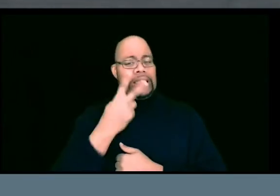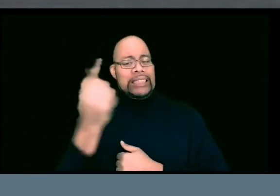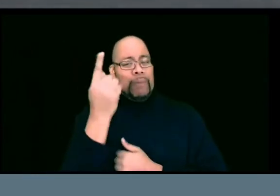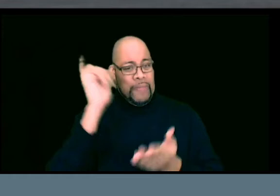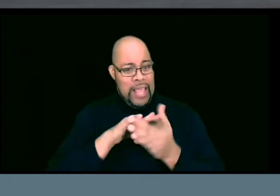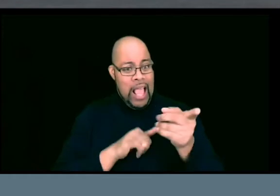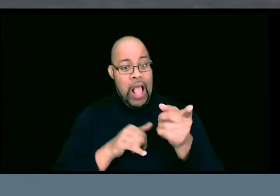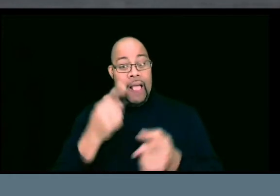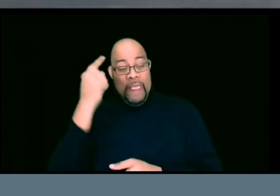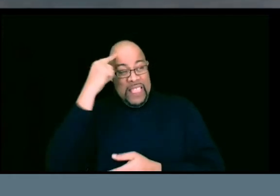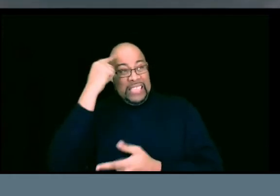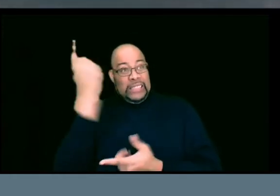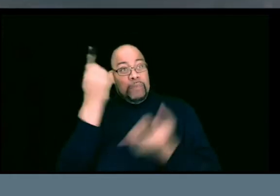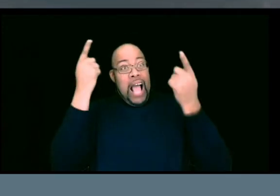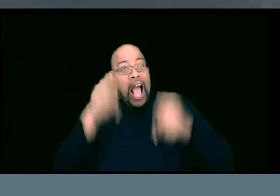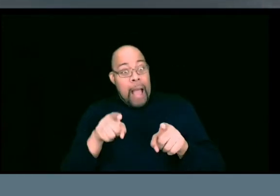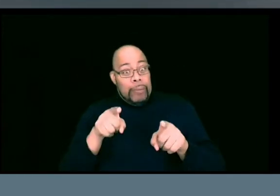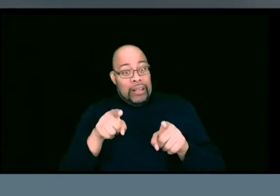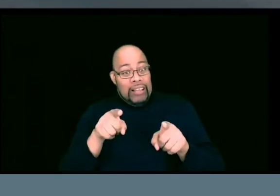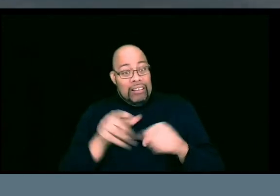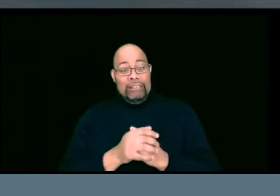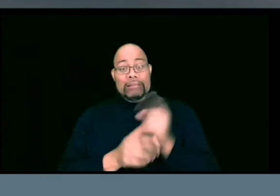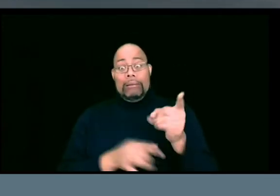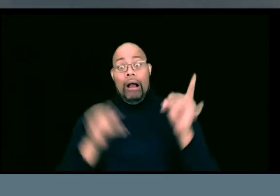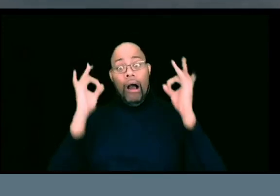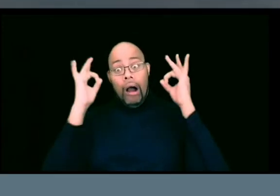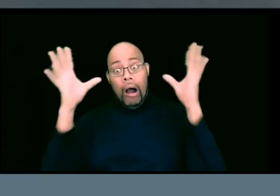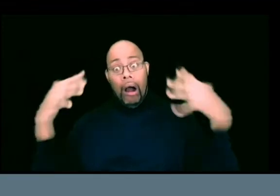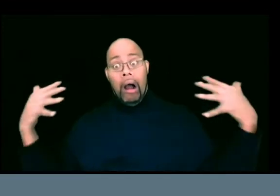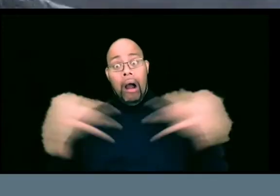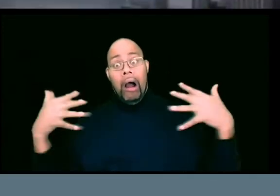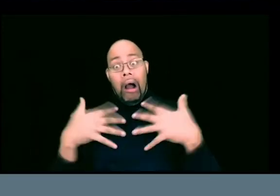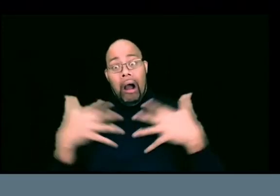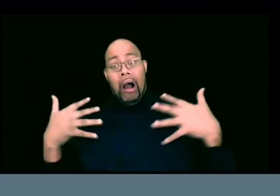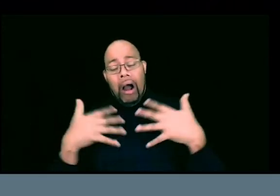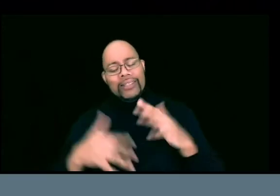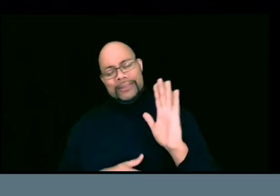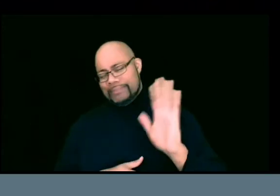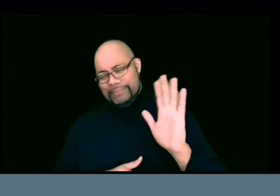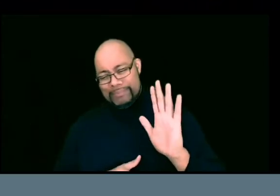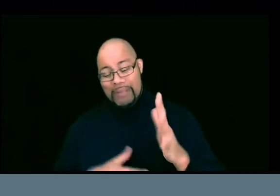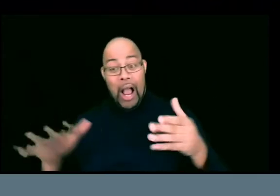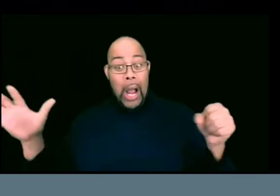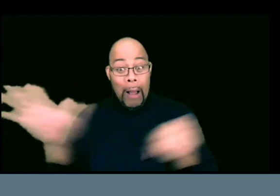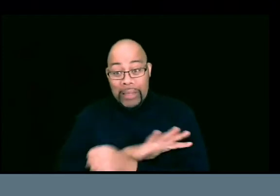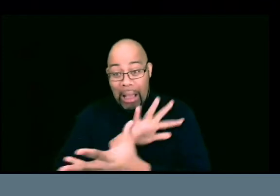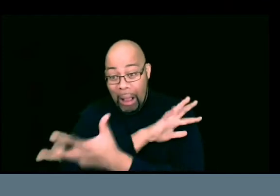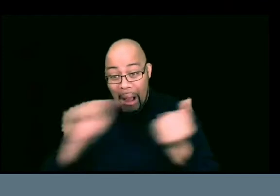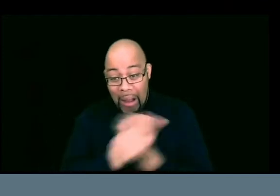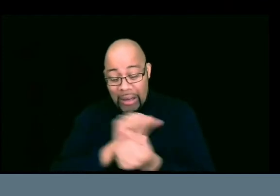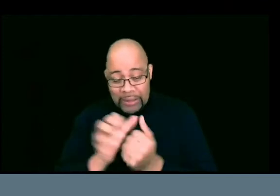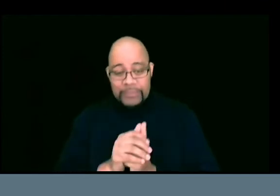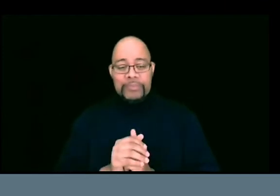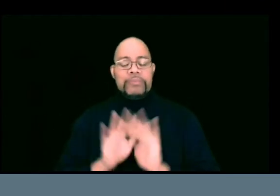going to predict that some of you are going to see something like this or think something like this is going to happen, and it's going to lead to this